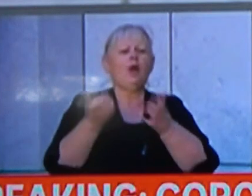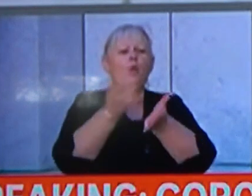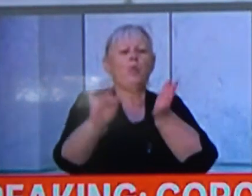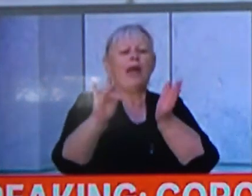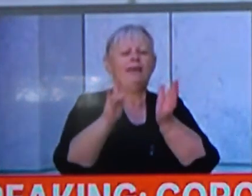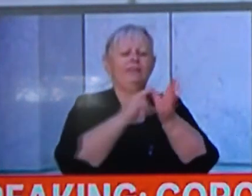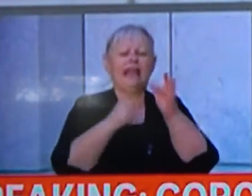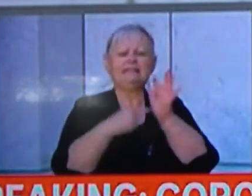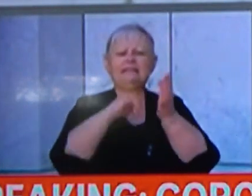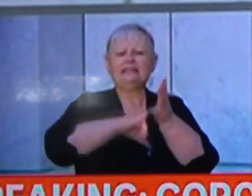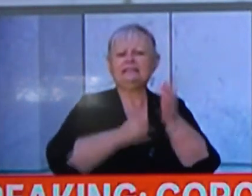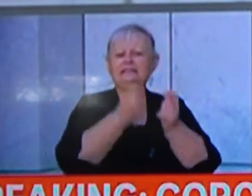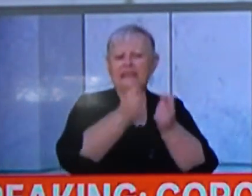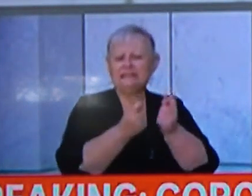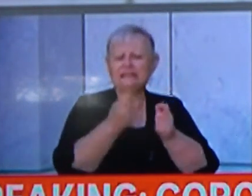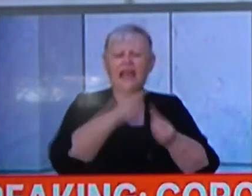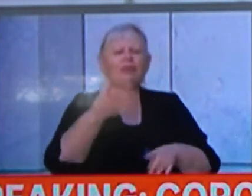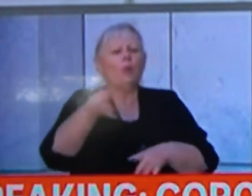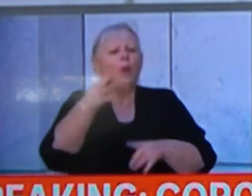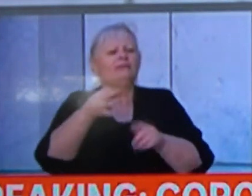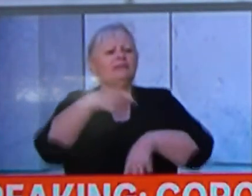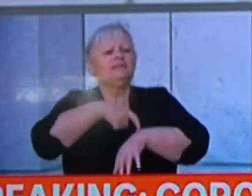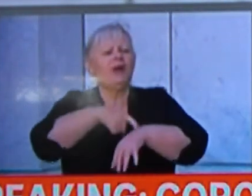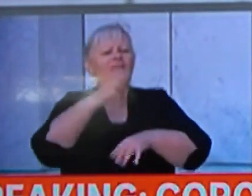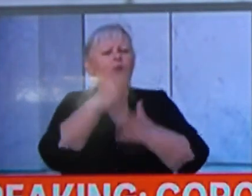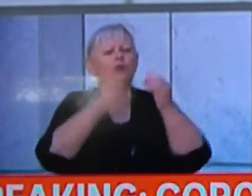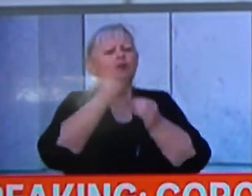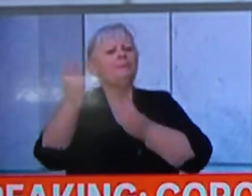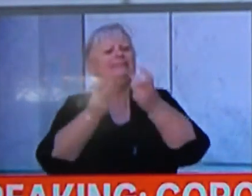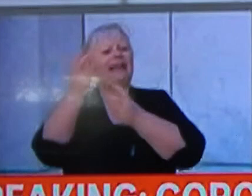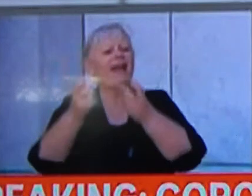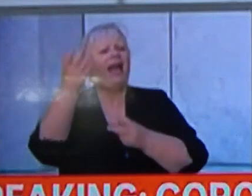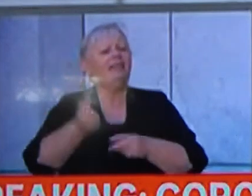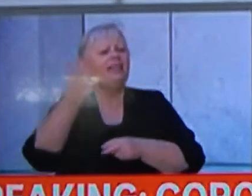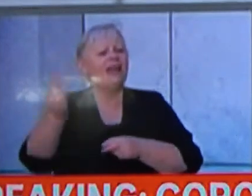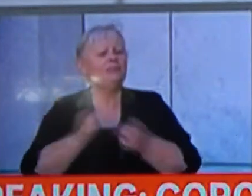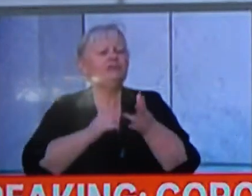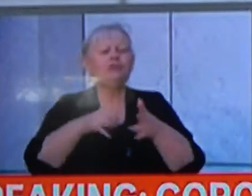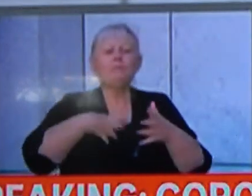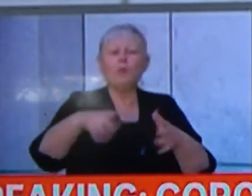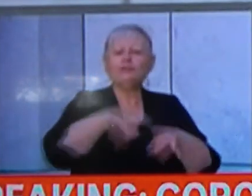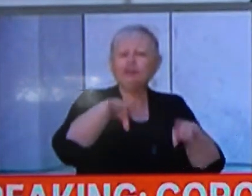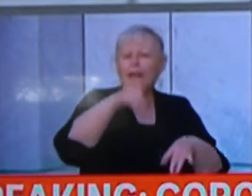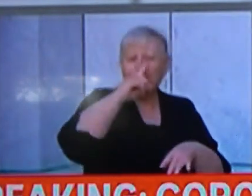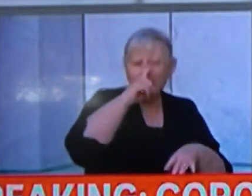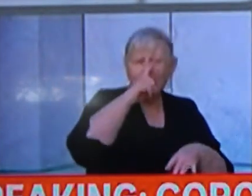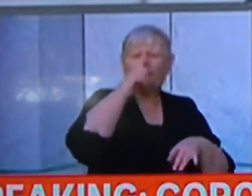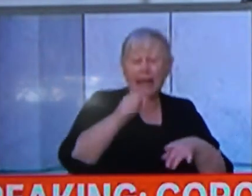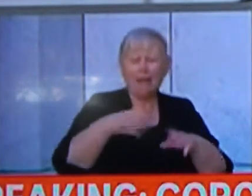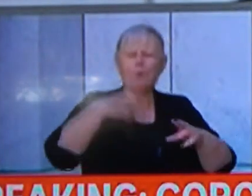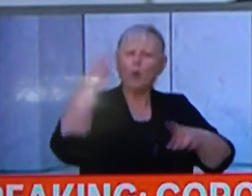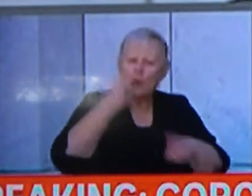the assets test and waiting periods for the job seeker allowance, allowing more Australians to